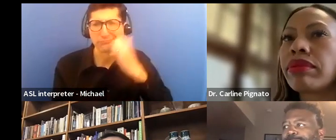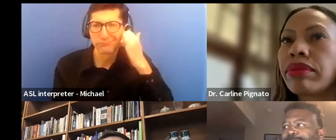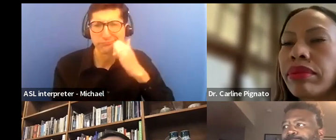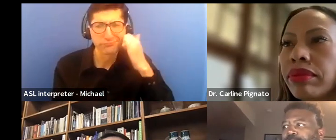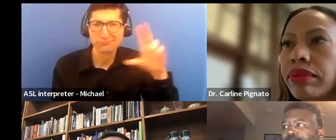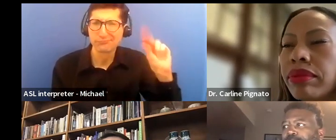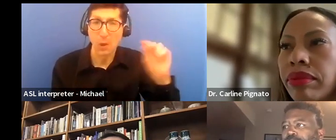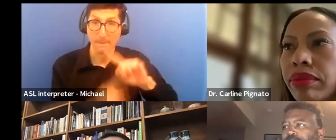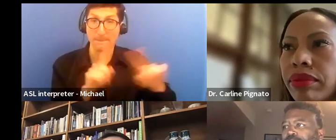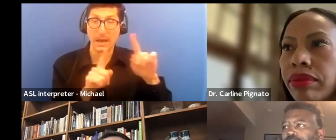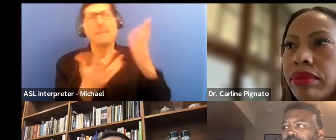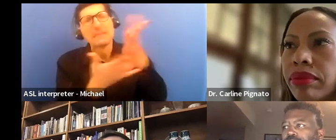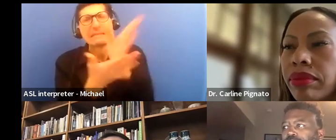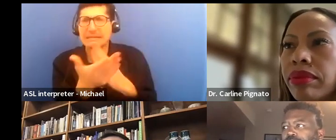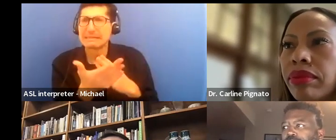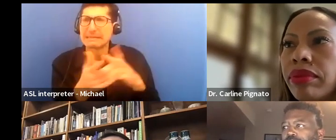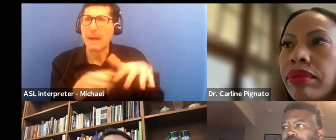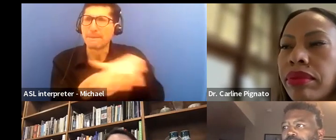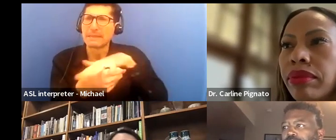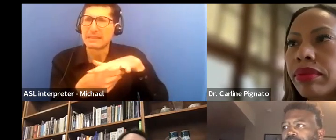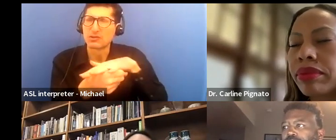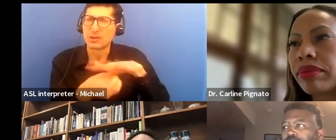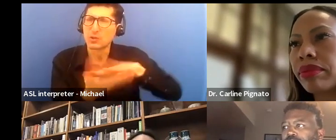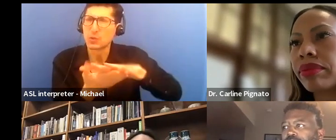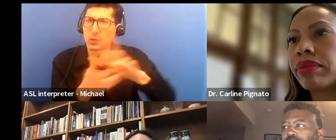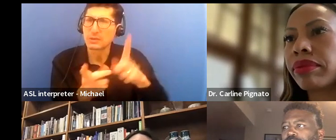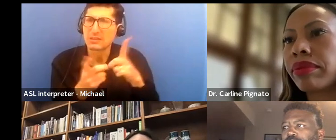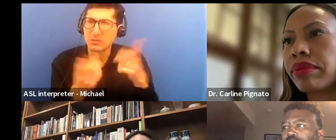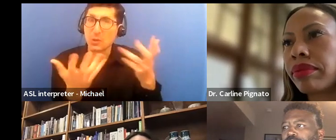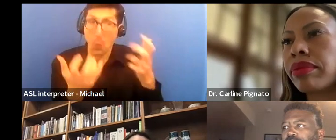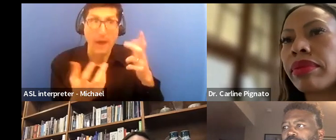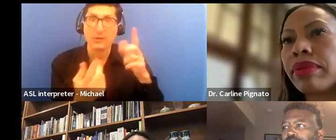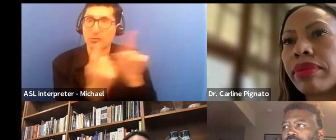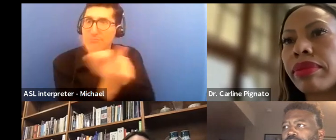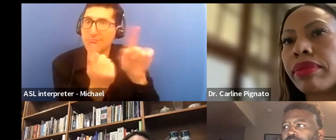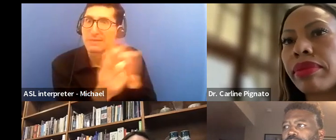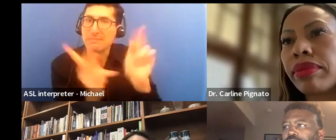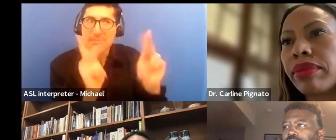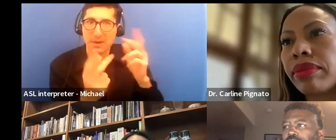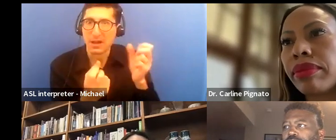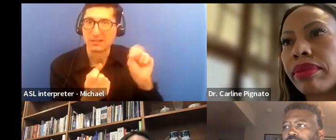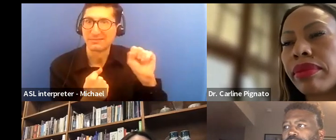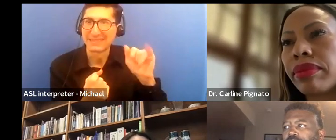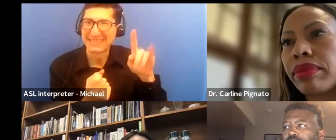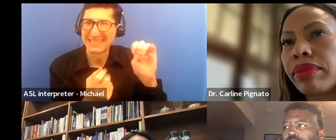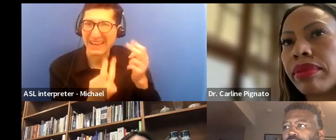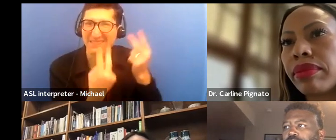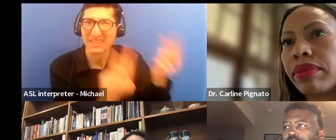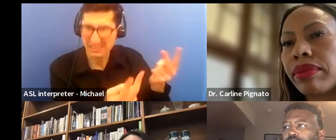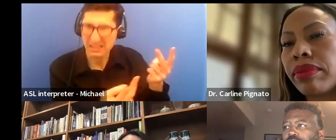want, it's done by some. If that is what you want, that can be added to this process. Right. And